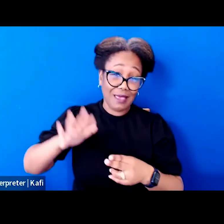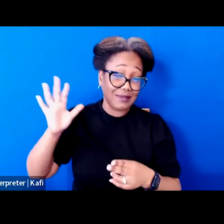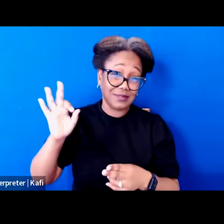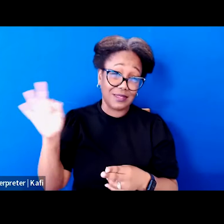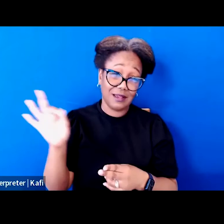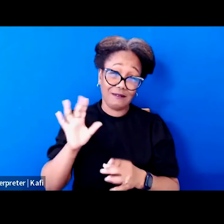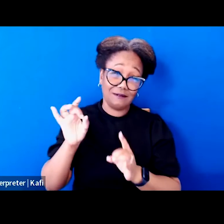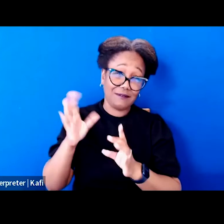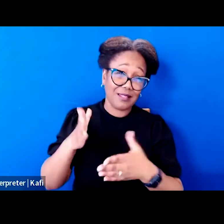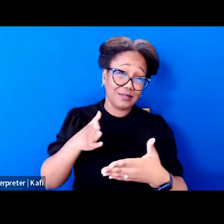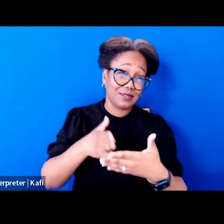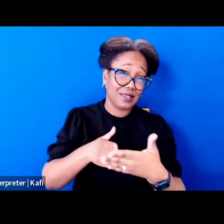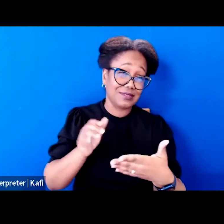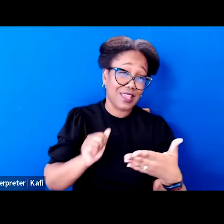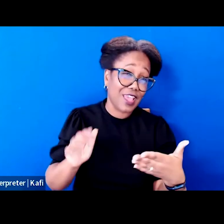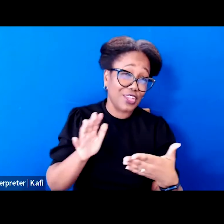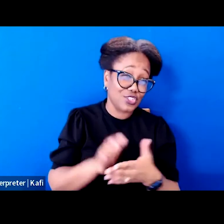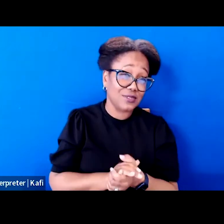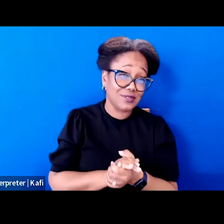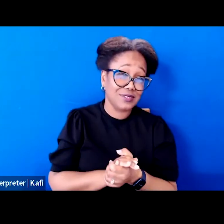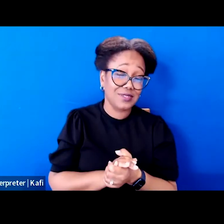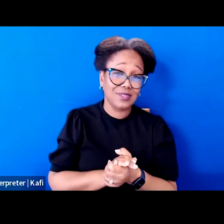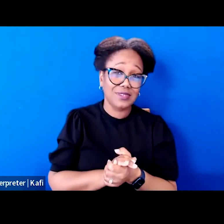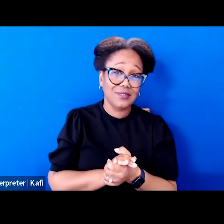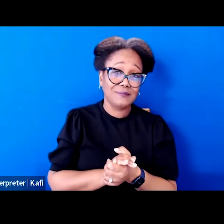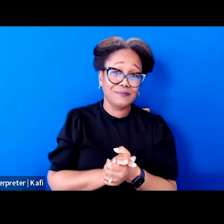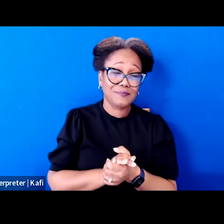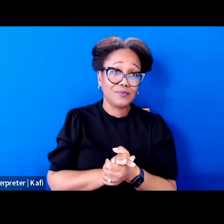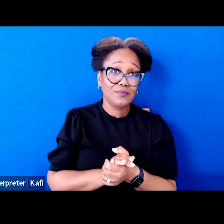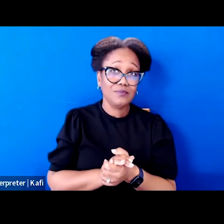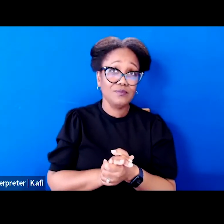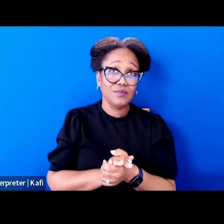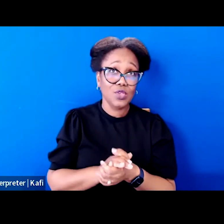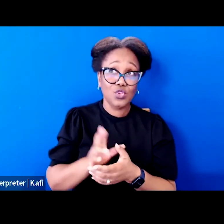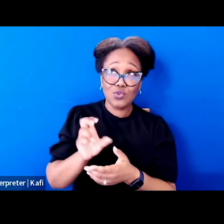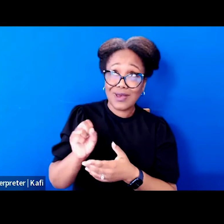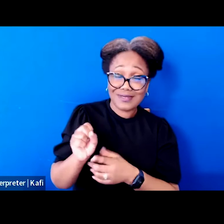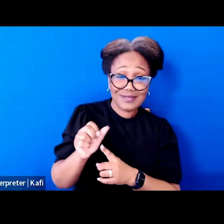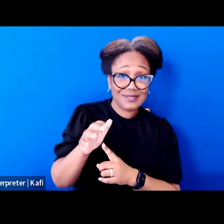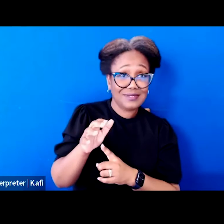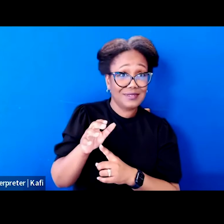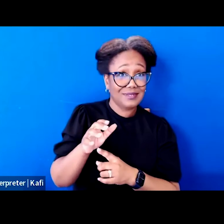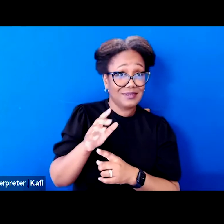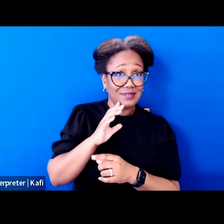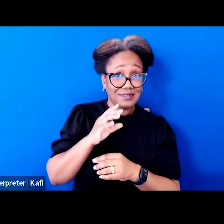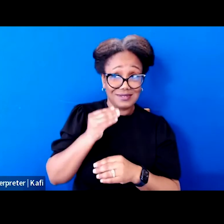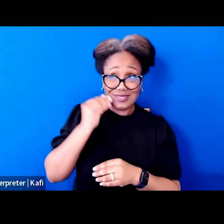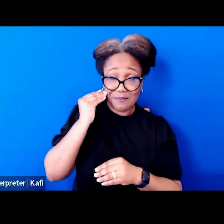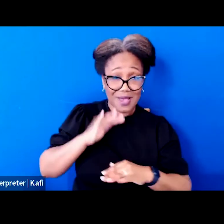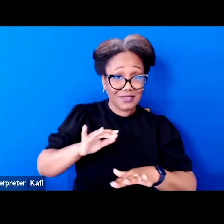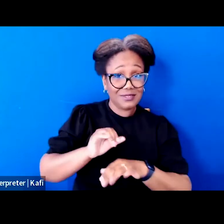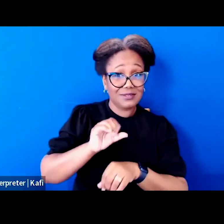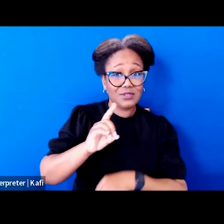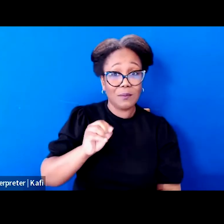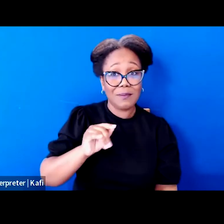in terms of US domestic warfare and then US imperialist warfare. Now, the violence